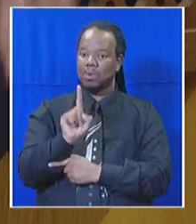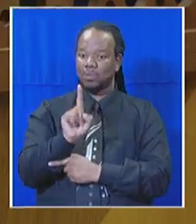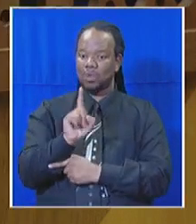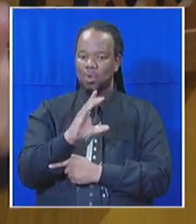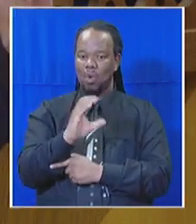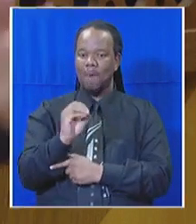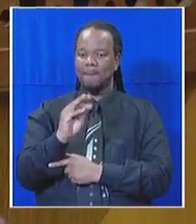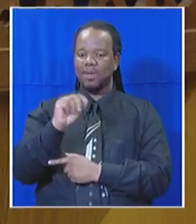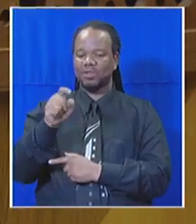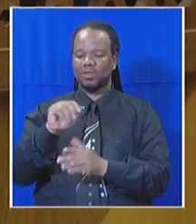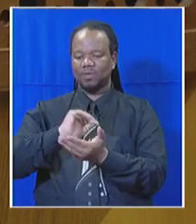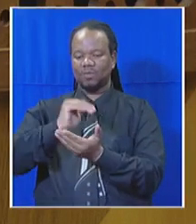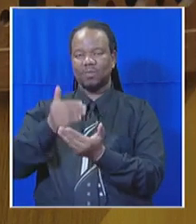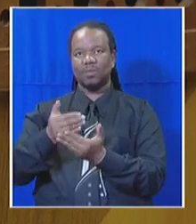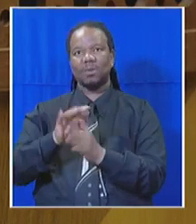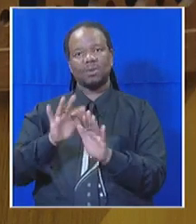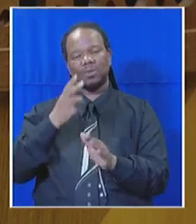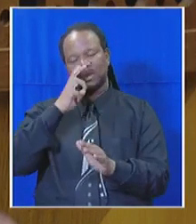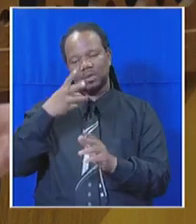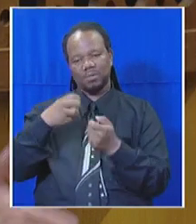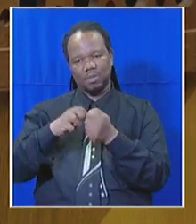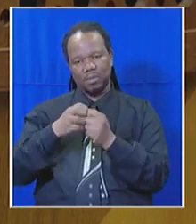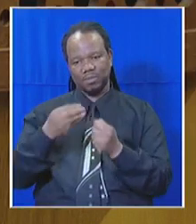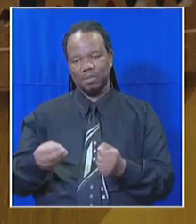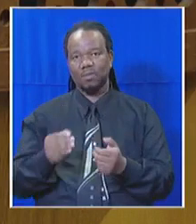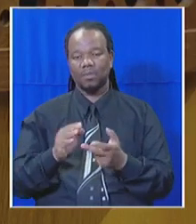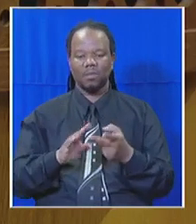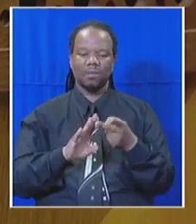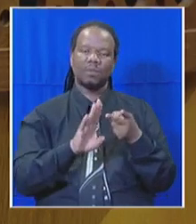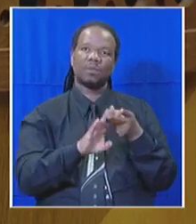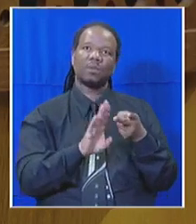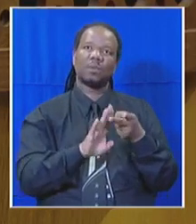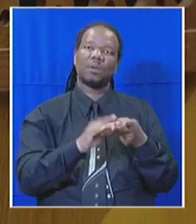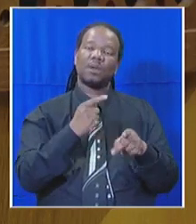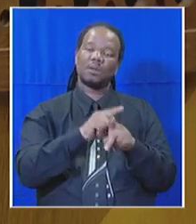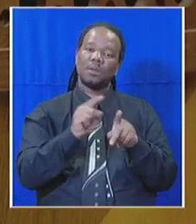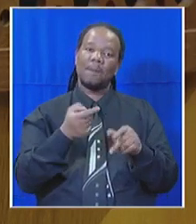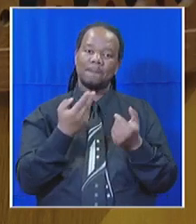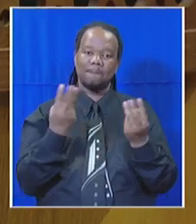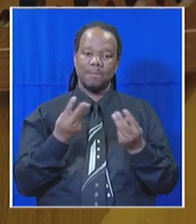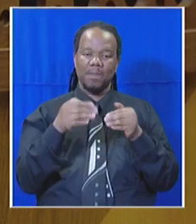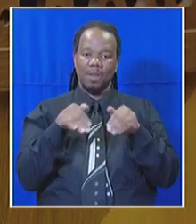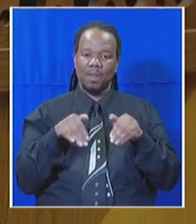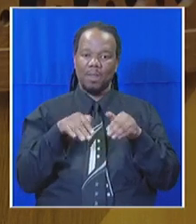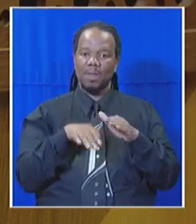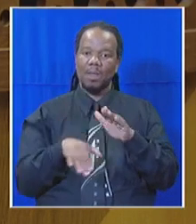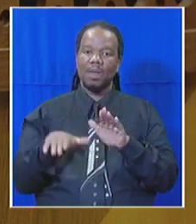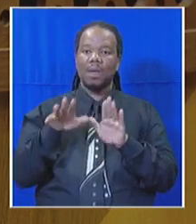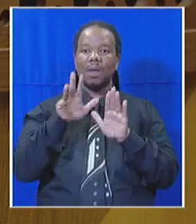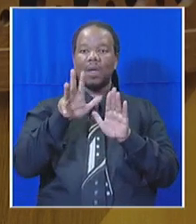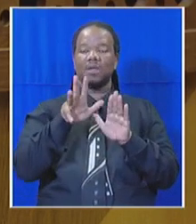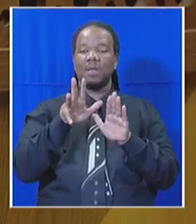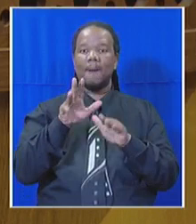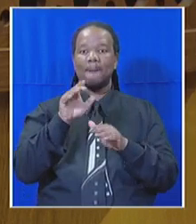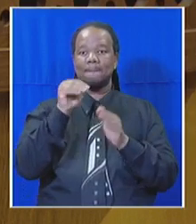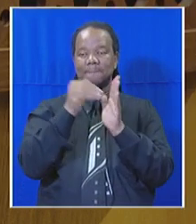is in meltdown and it must be sorted out. Secondly, the unemployment figures continue, over 8 million people unemployed, and the